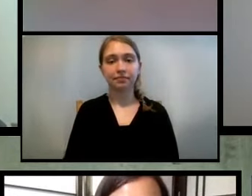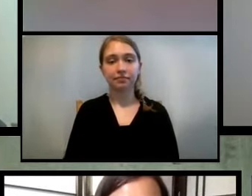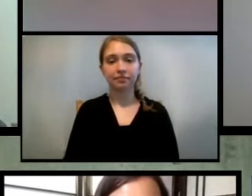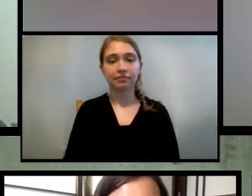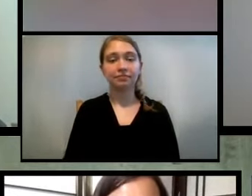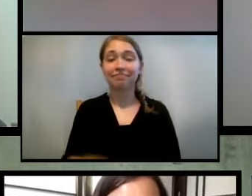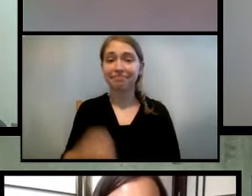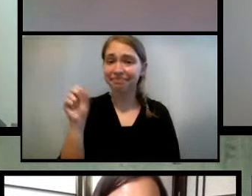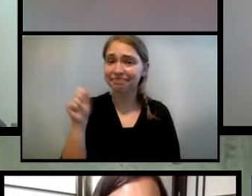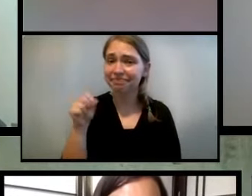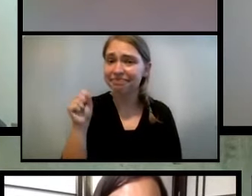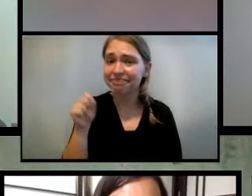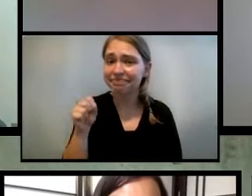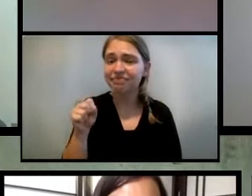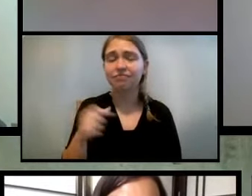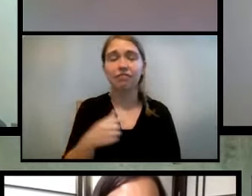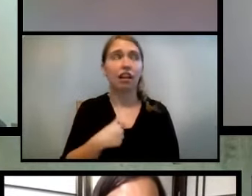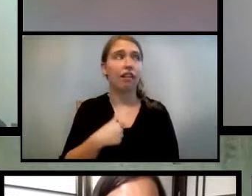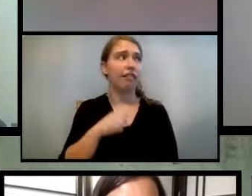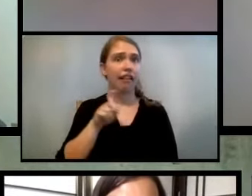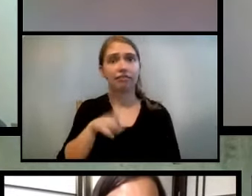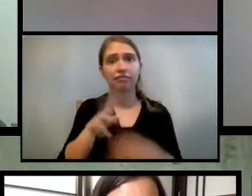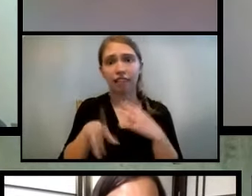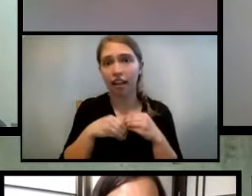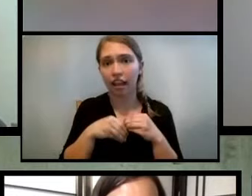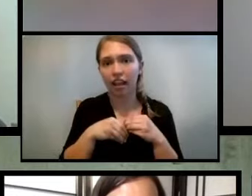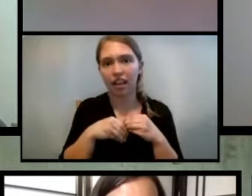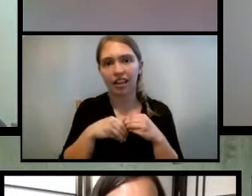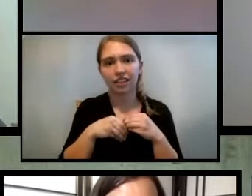Yeah, I gotta say, like,